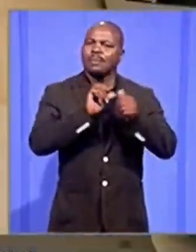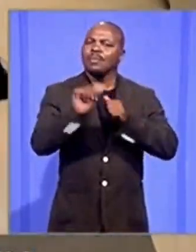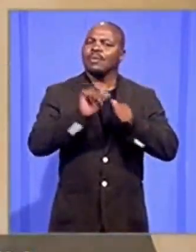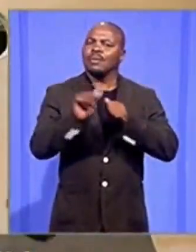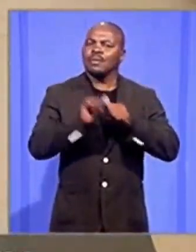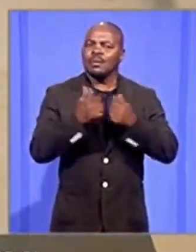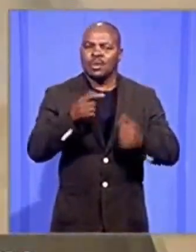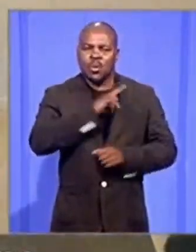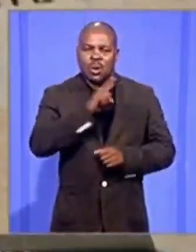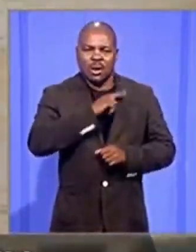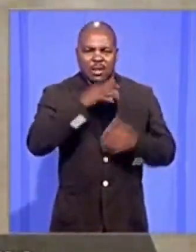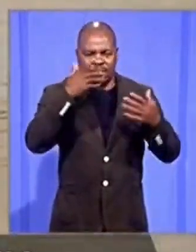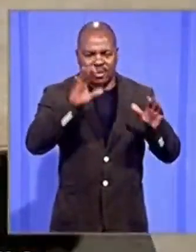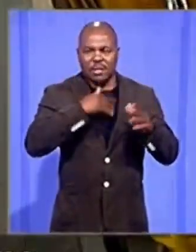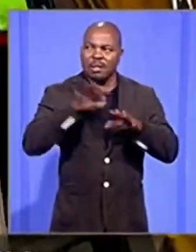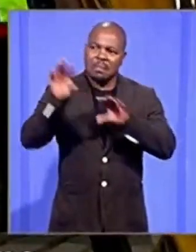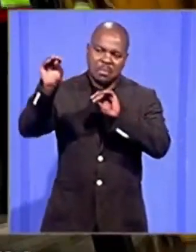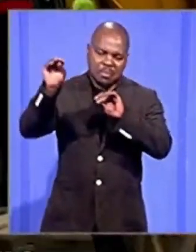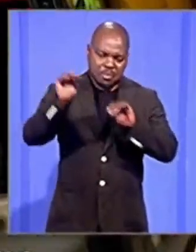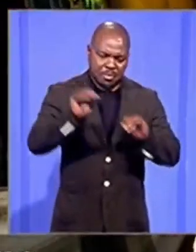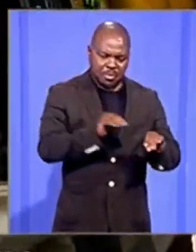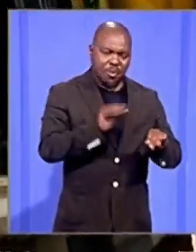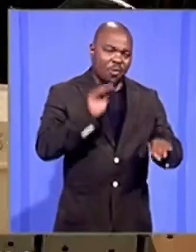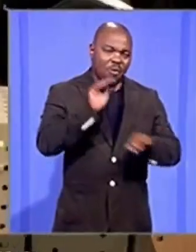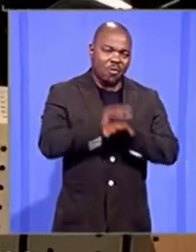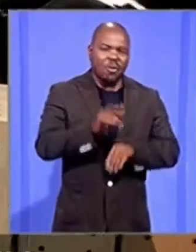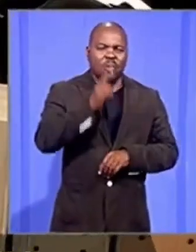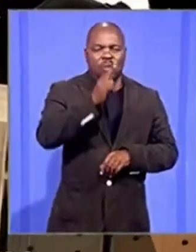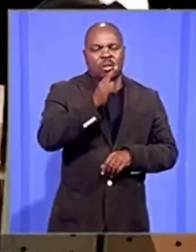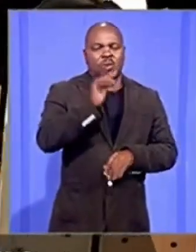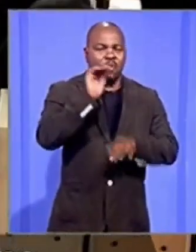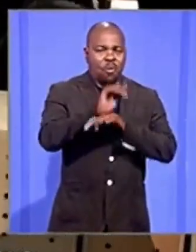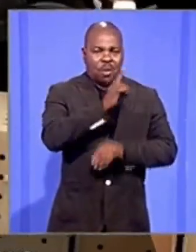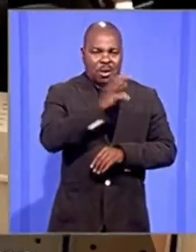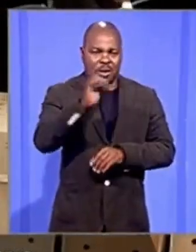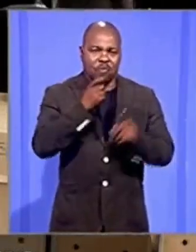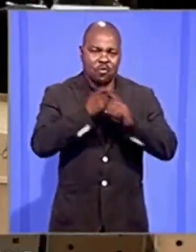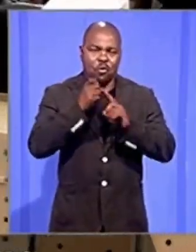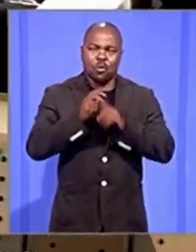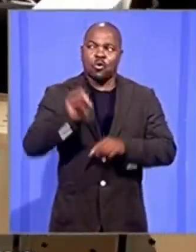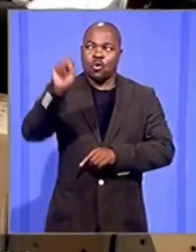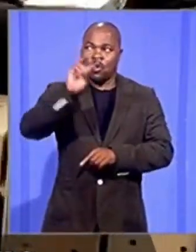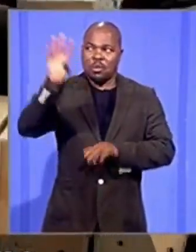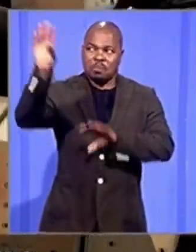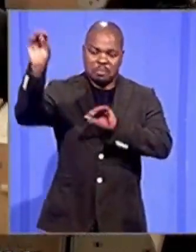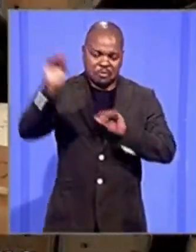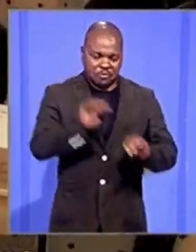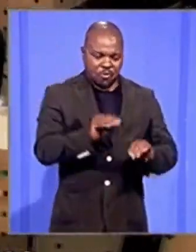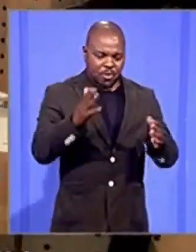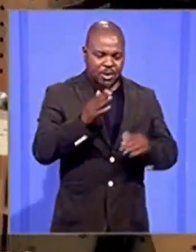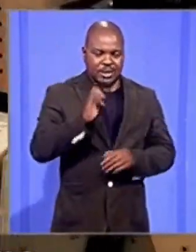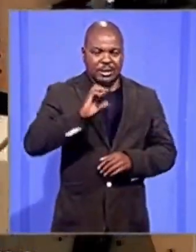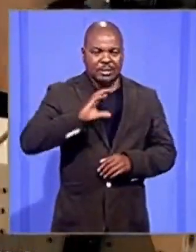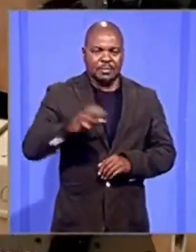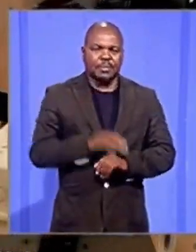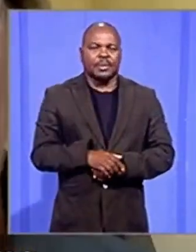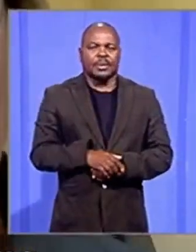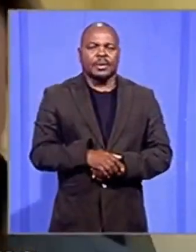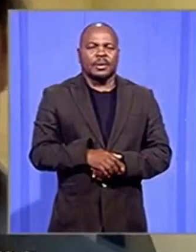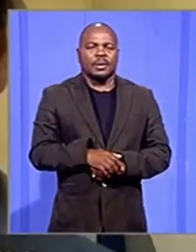segolobogolo jaaka ba kgonne go fudusa manong a feta 100 go tswa mo Northwest go ya kwa Eastern Cape. We